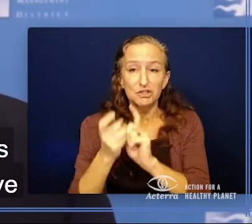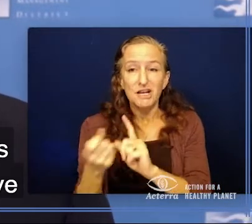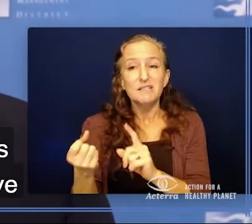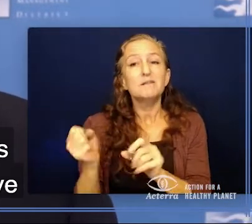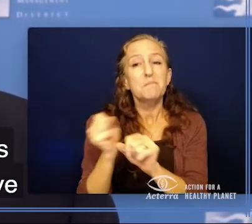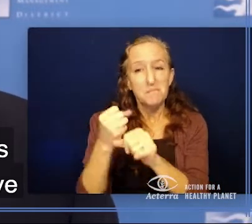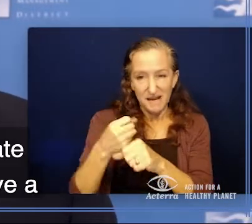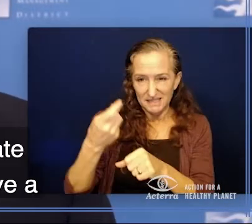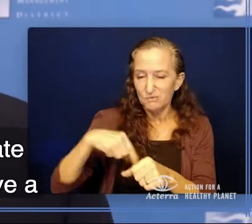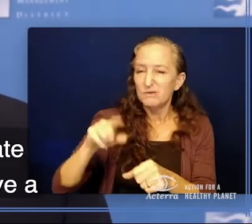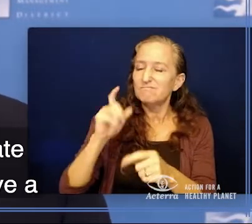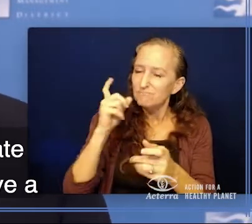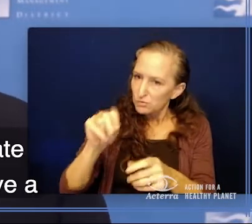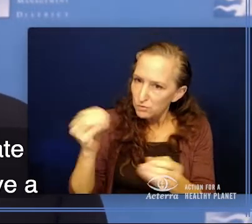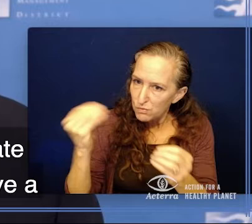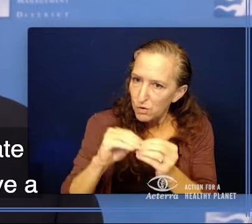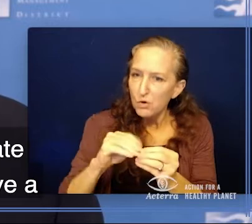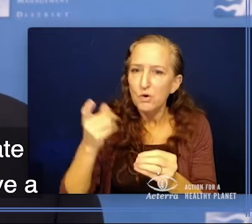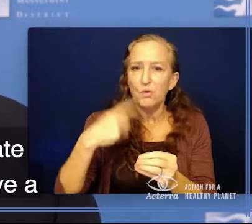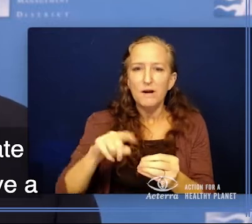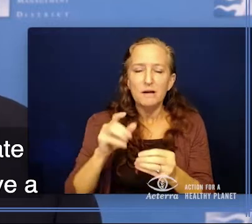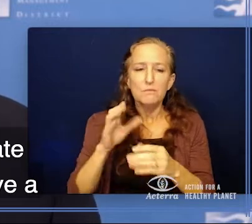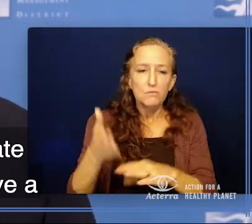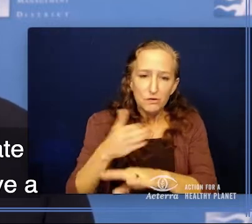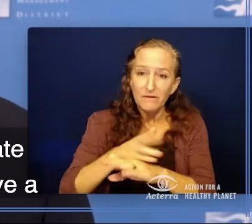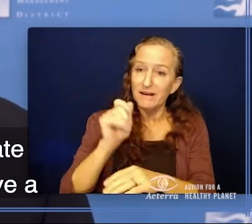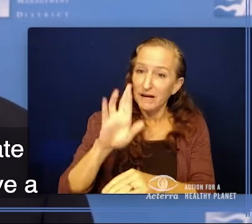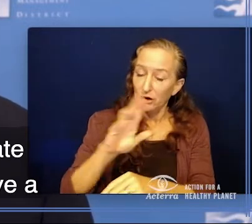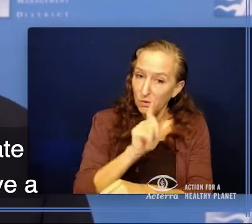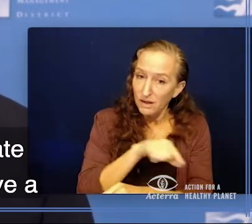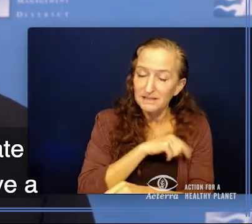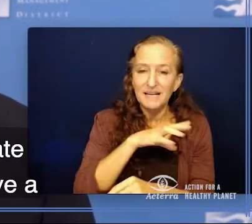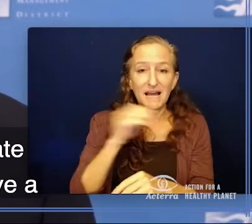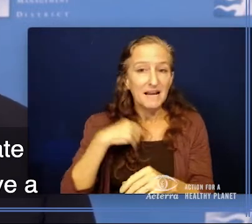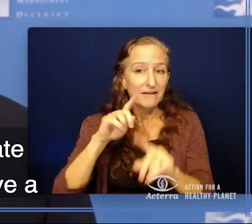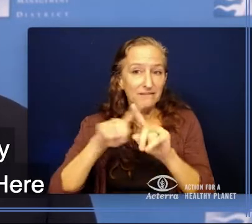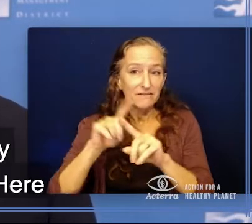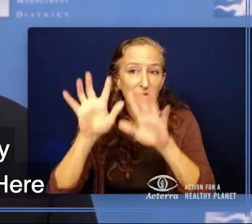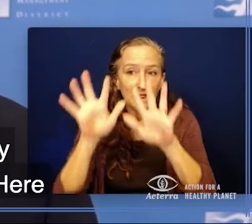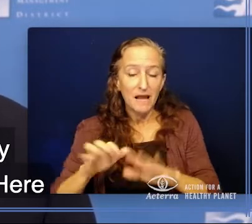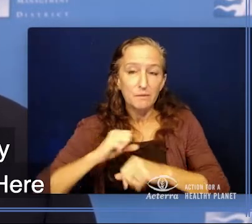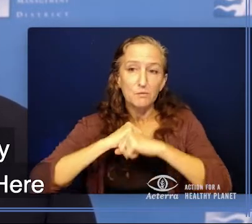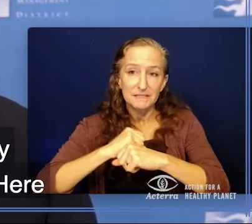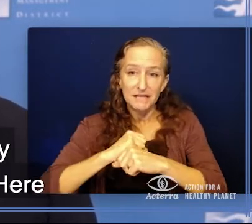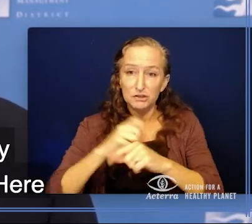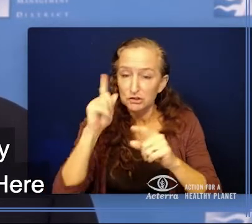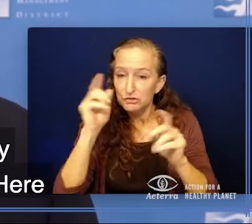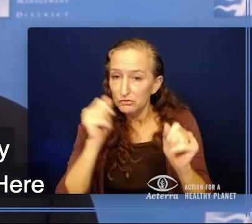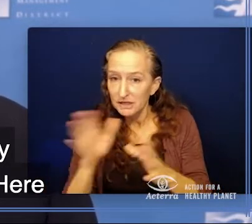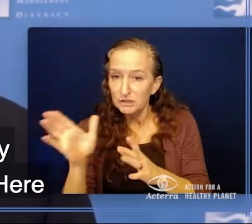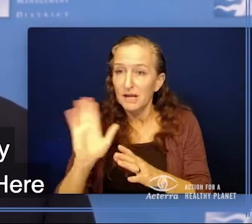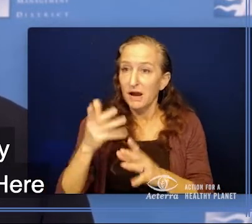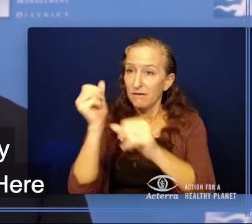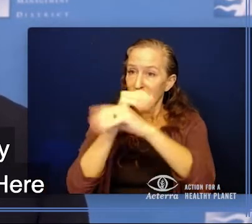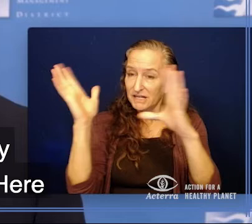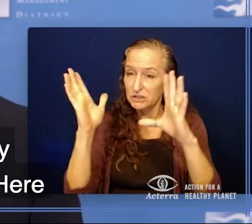bold action to improve air quality and provide climate protection strategies. We have a vision to improve air quality